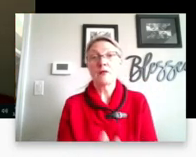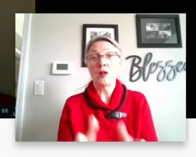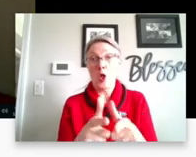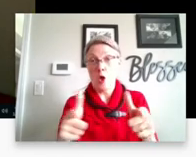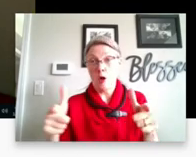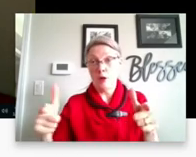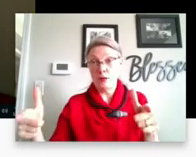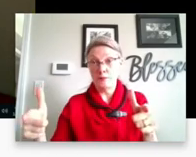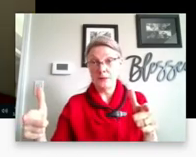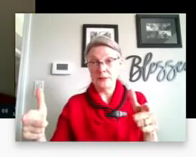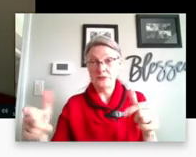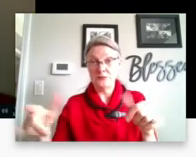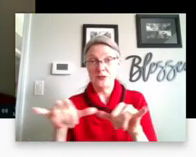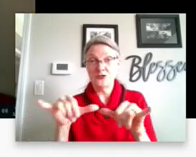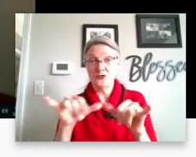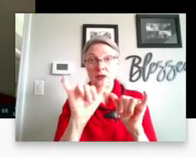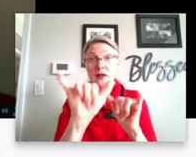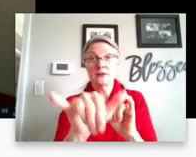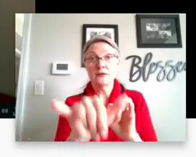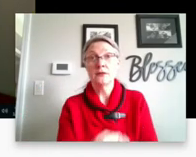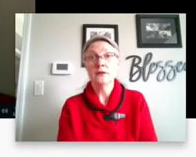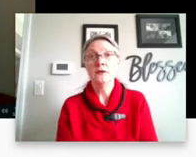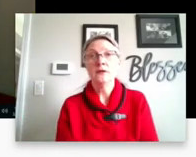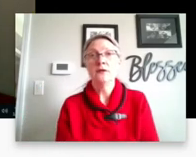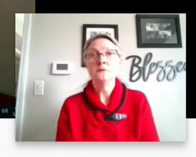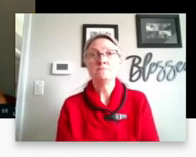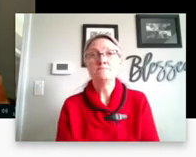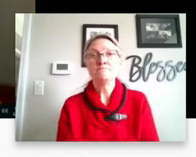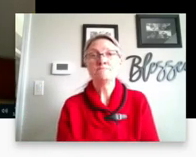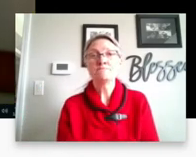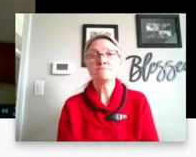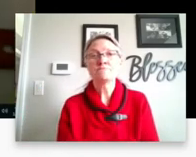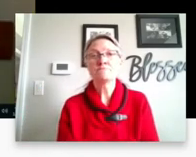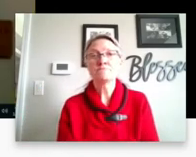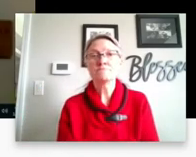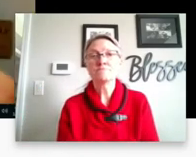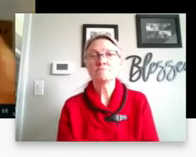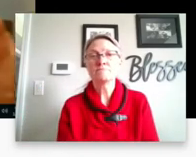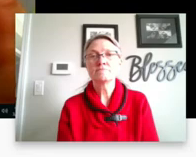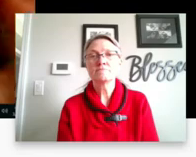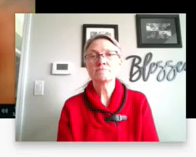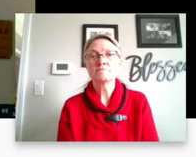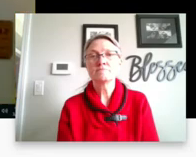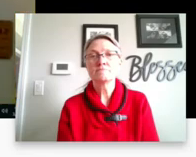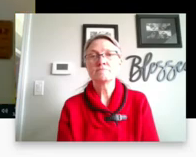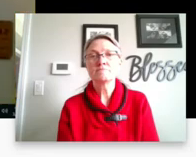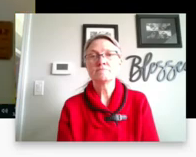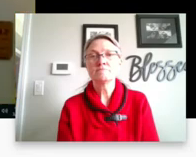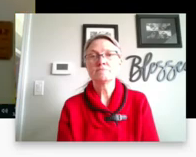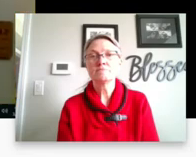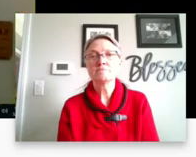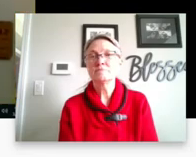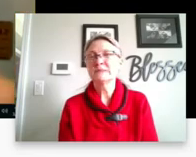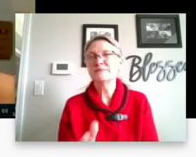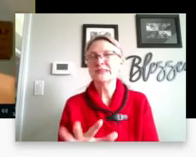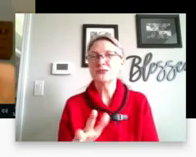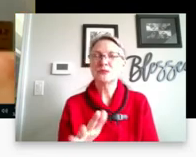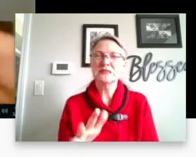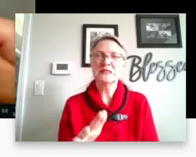All right, if I set it up on my ruler here, It looks like this one